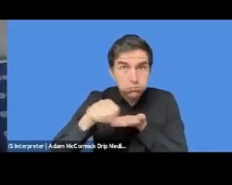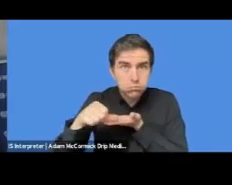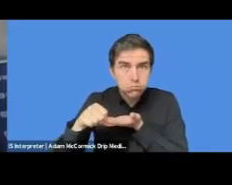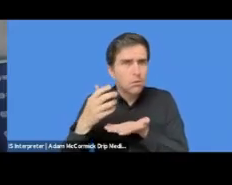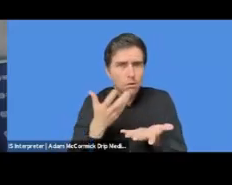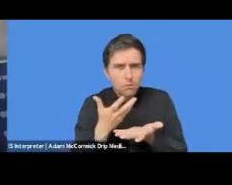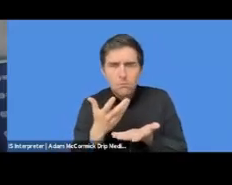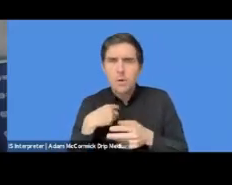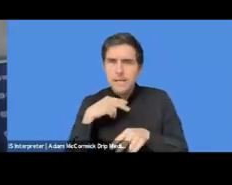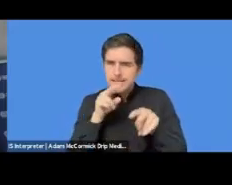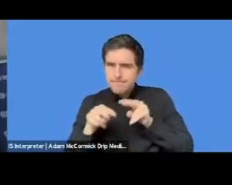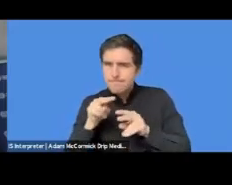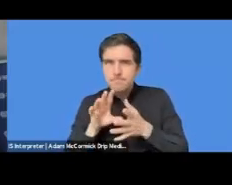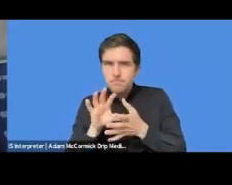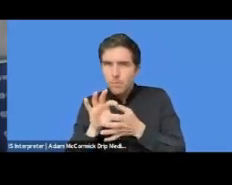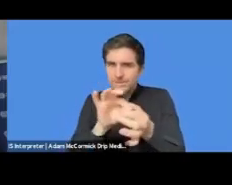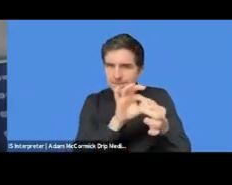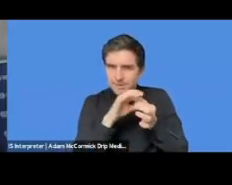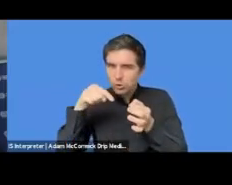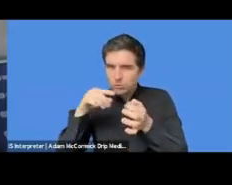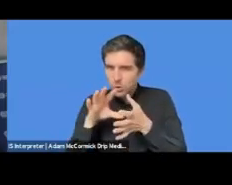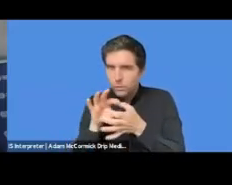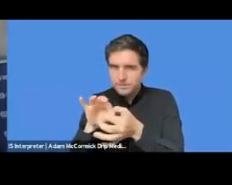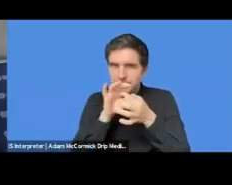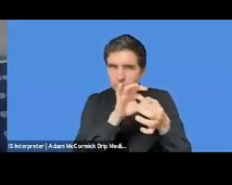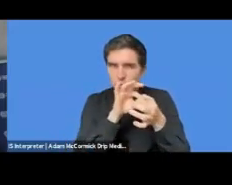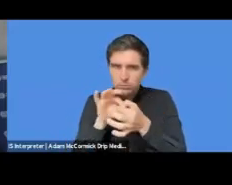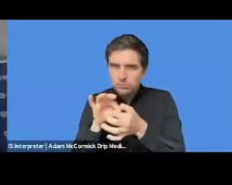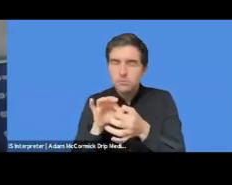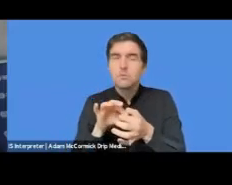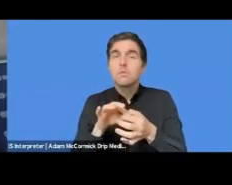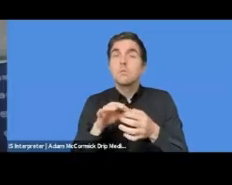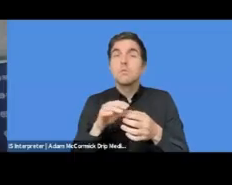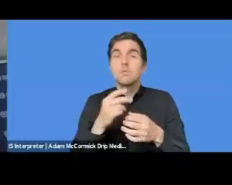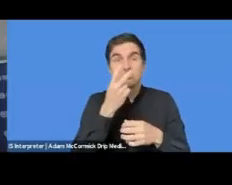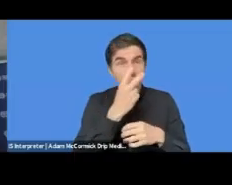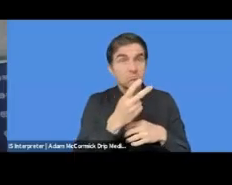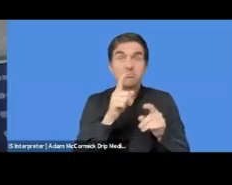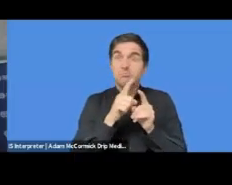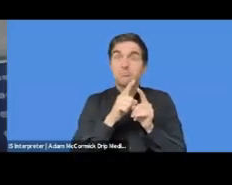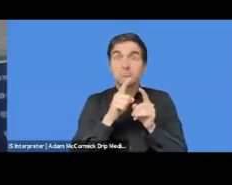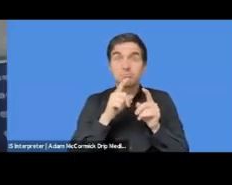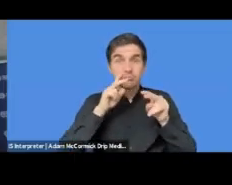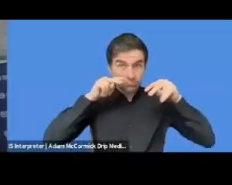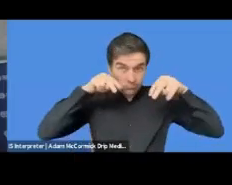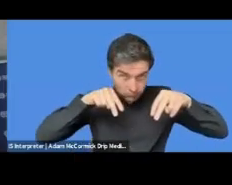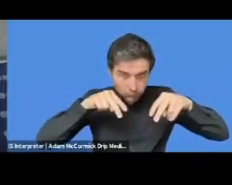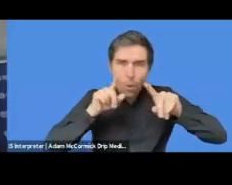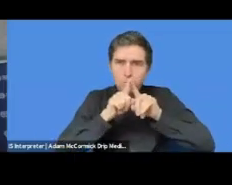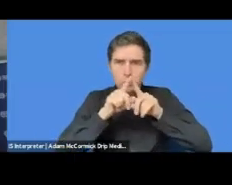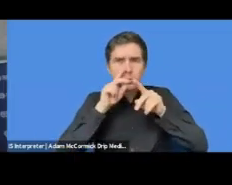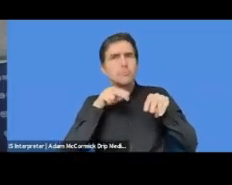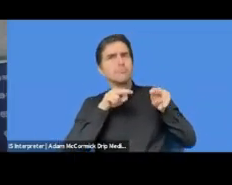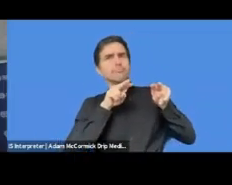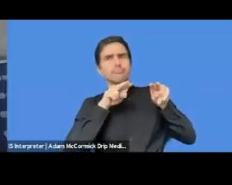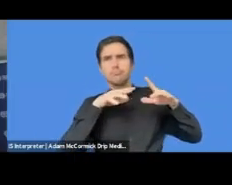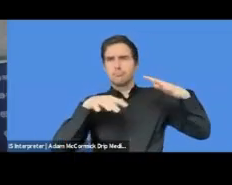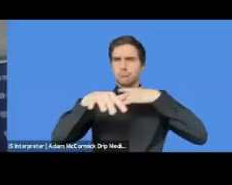to appreciate the vertical and horizontal means of coordination, where we talked about, for